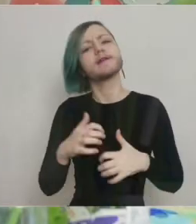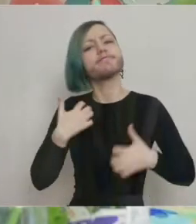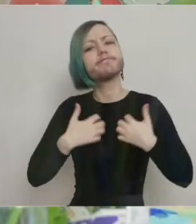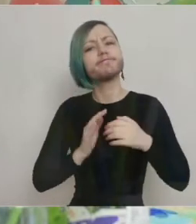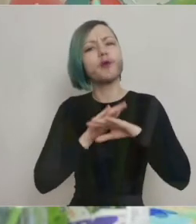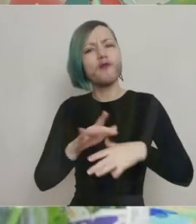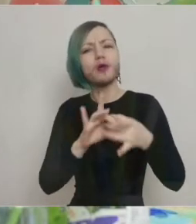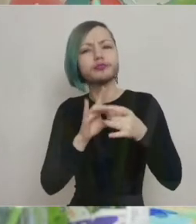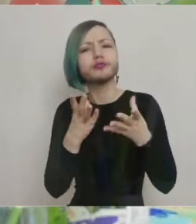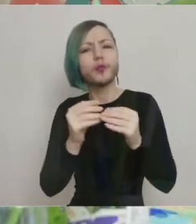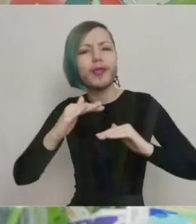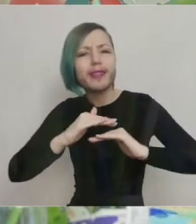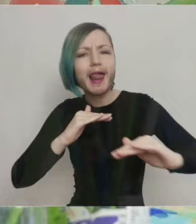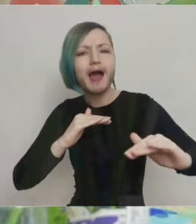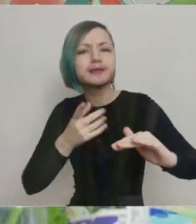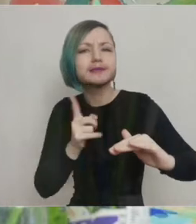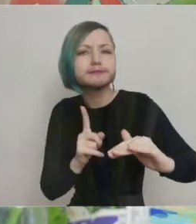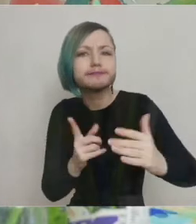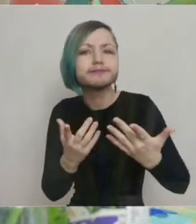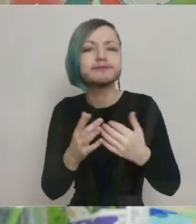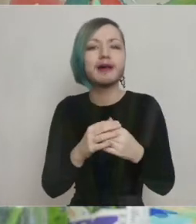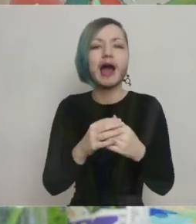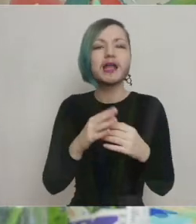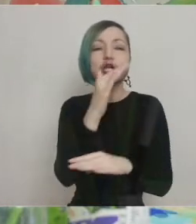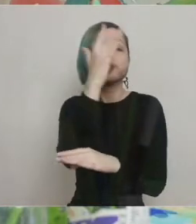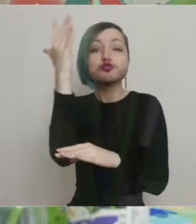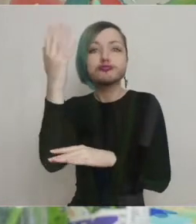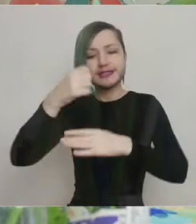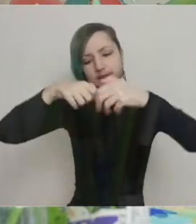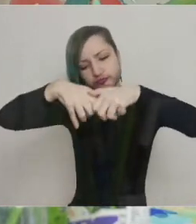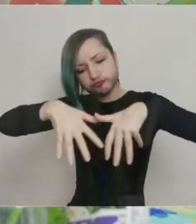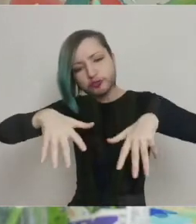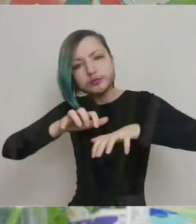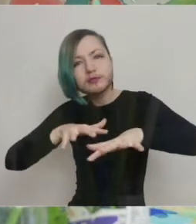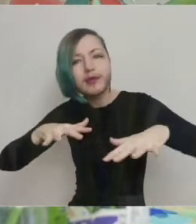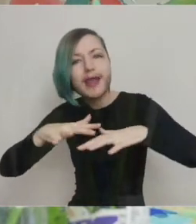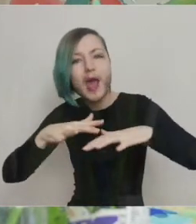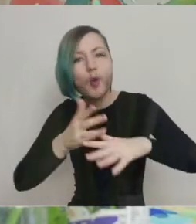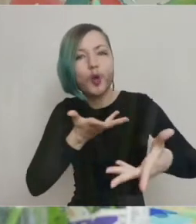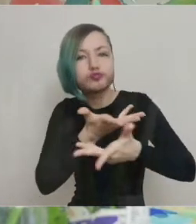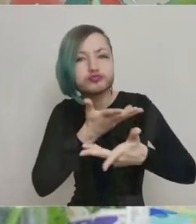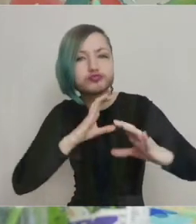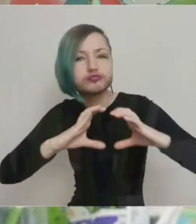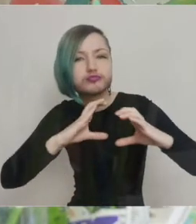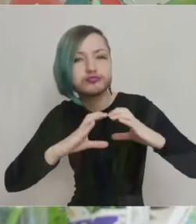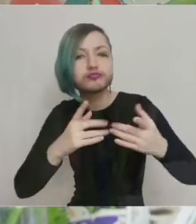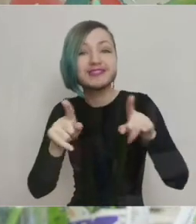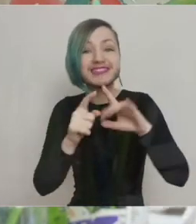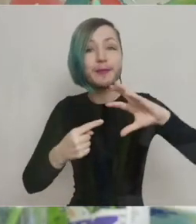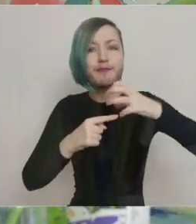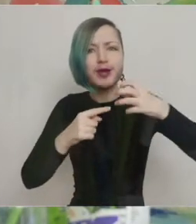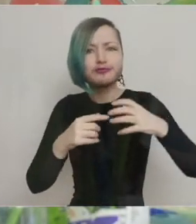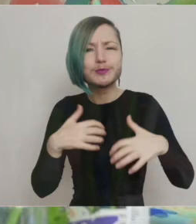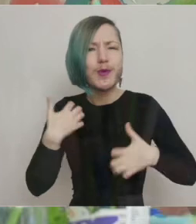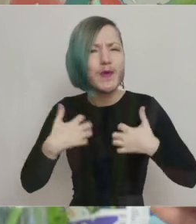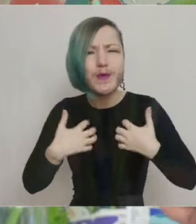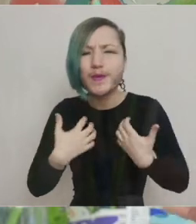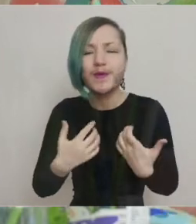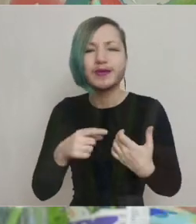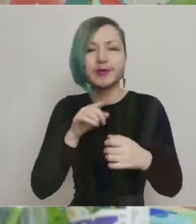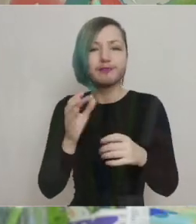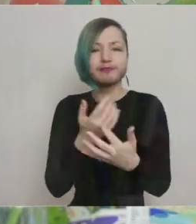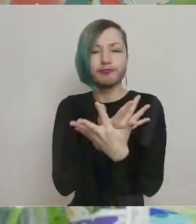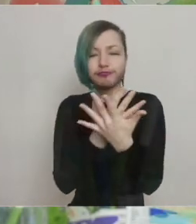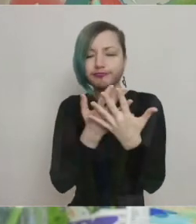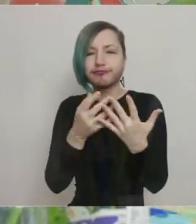relationship to the land, and about the ideas that trees kind of have this underground network, and they talk to each other, and so do mushrooms, and all of these